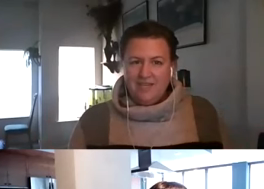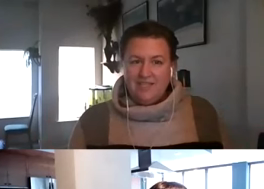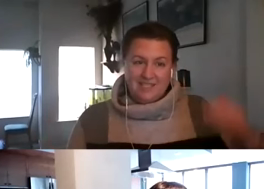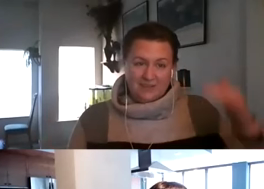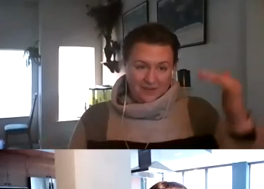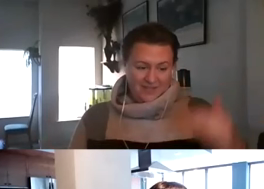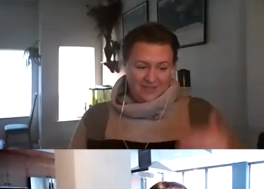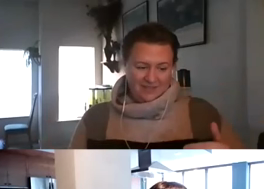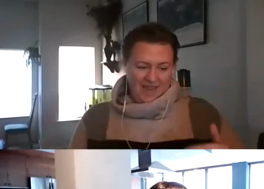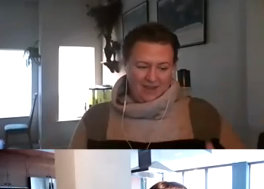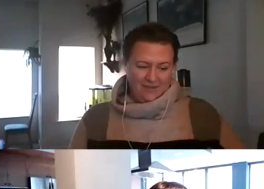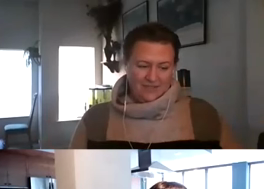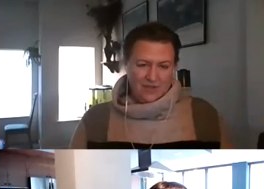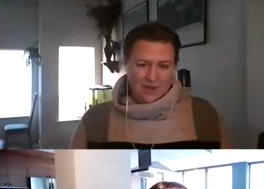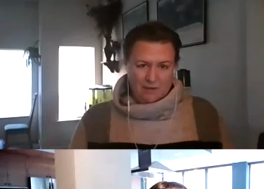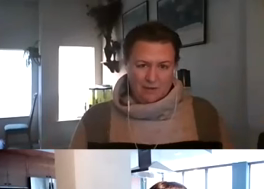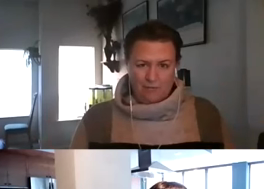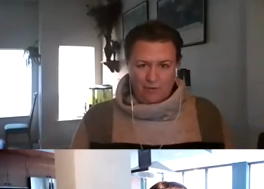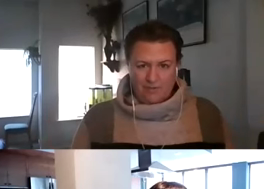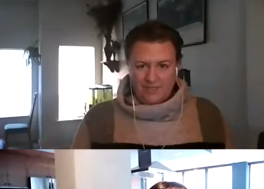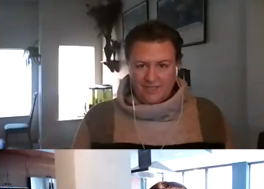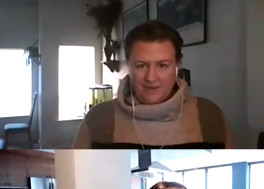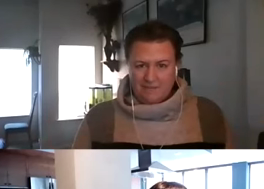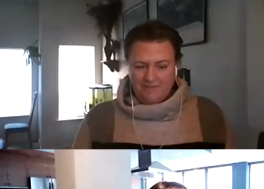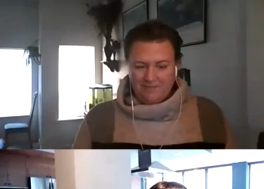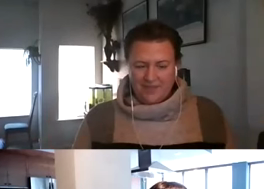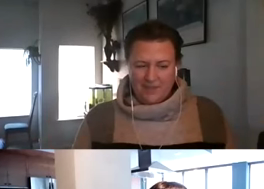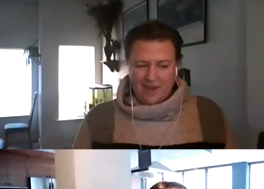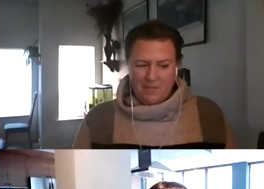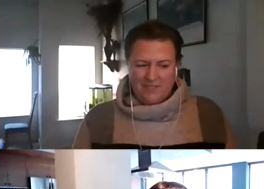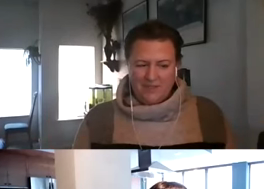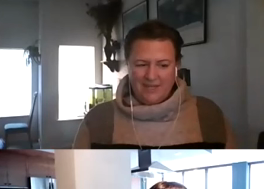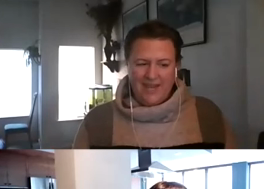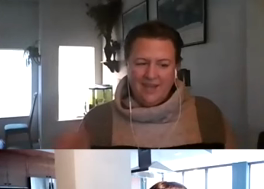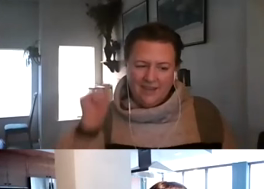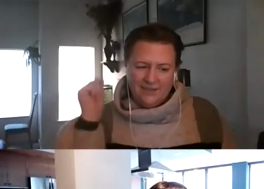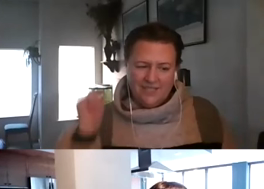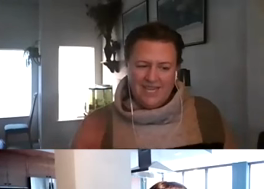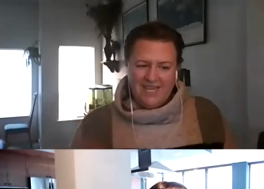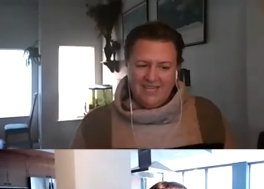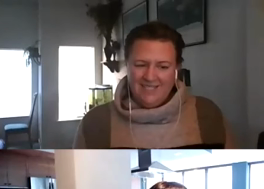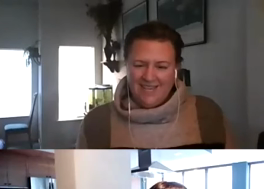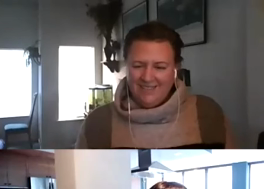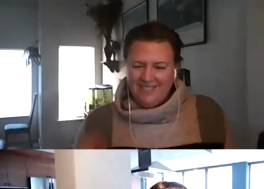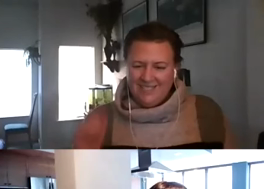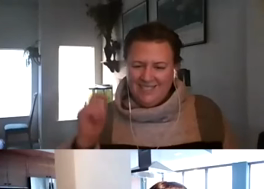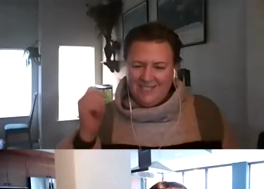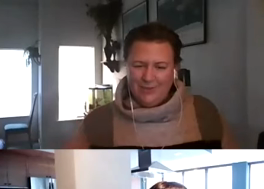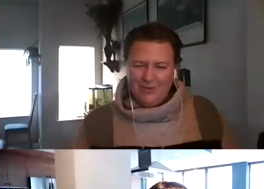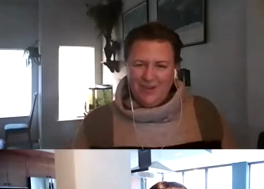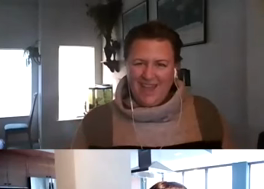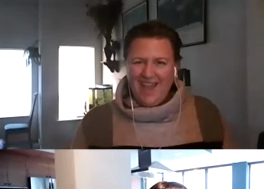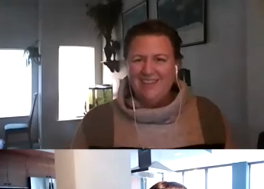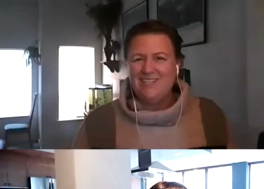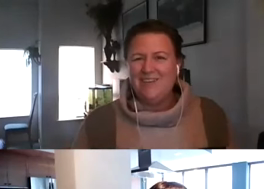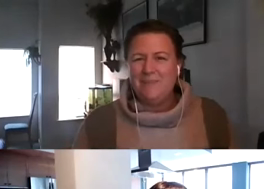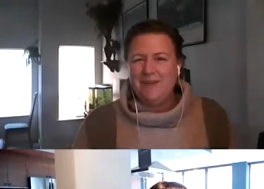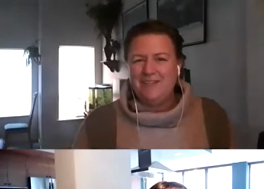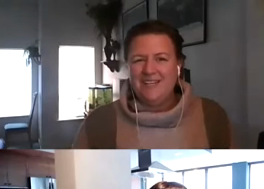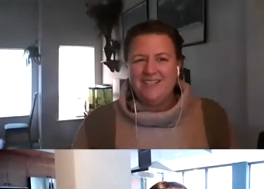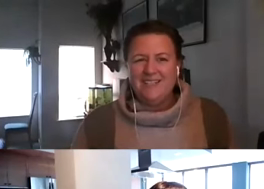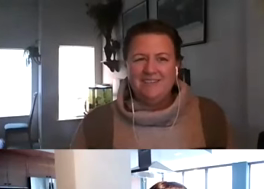psychologically, these different layouts of trauma-informed, my hope is you can hang on to those keys and listen to